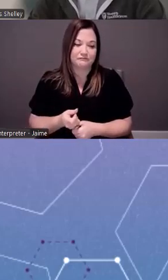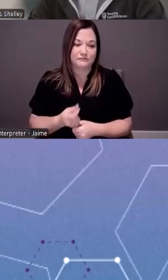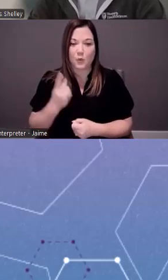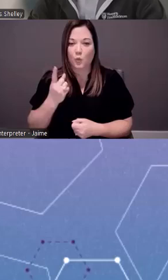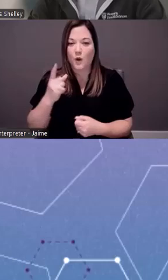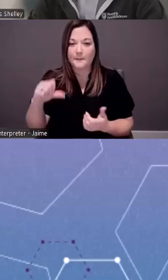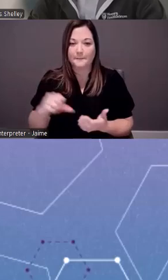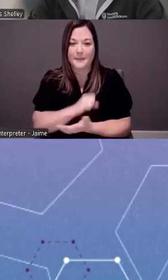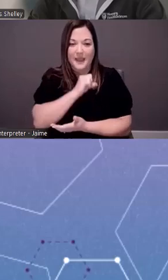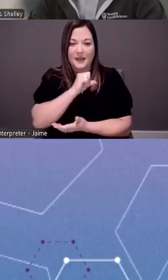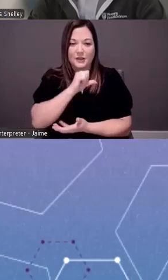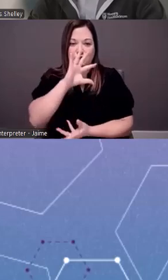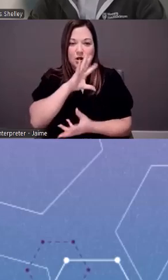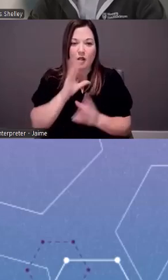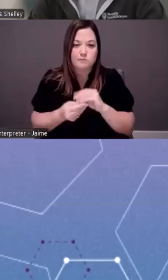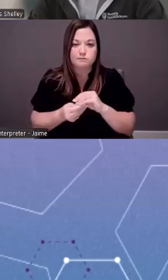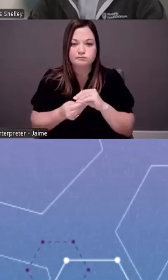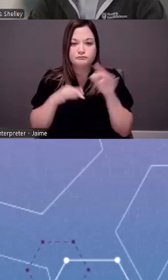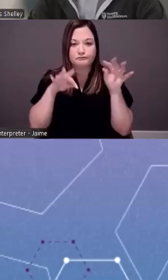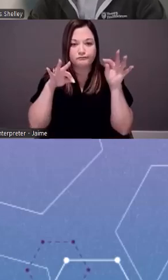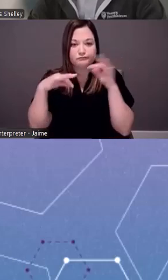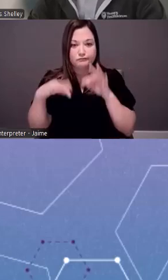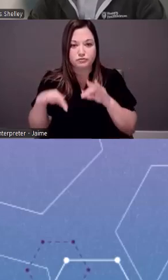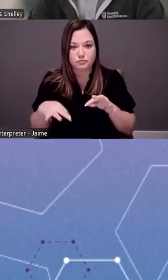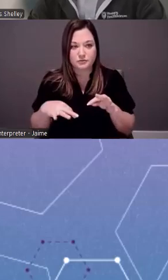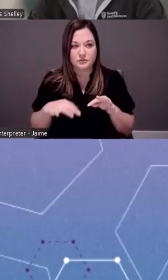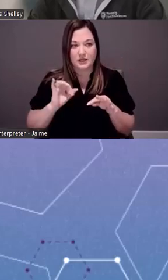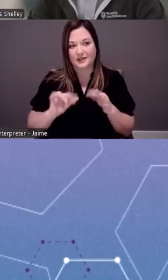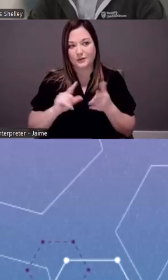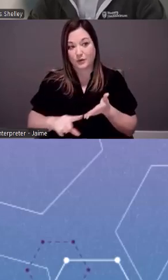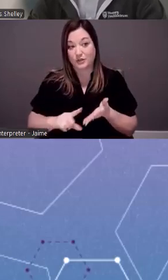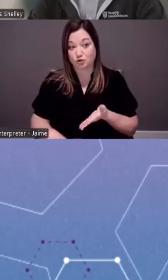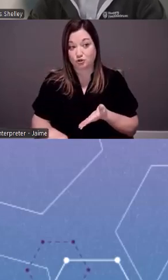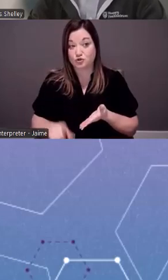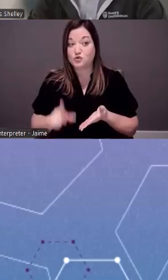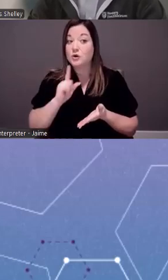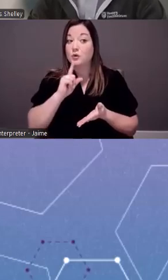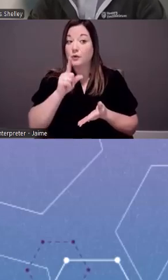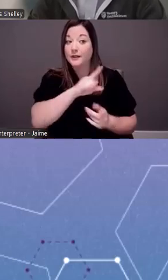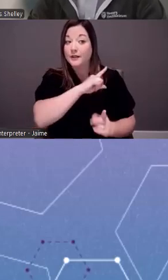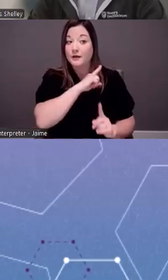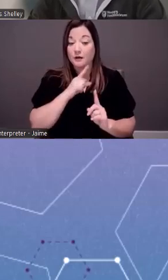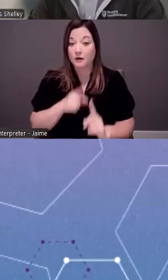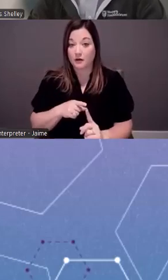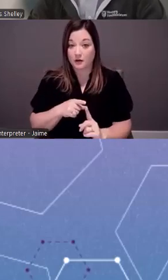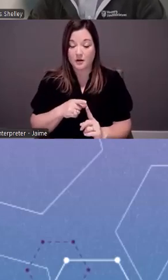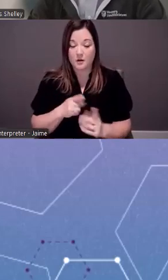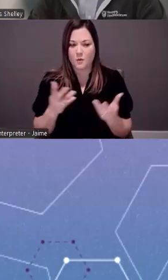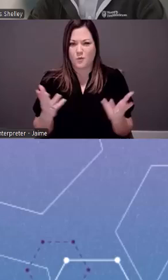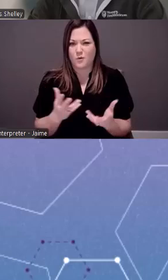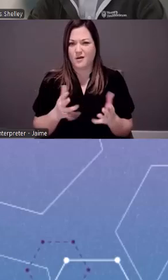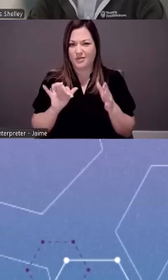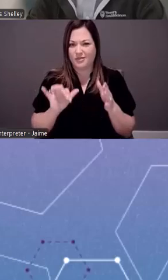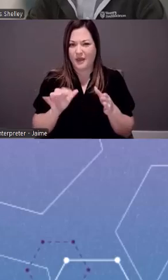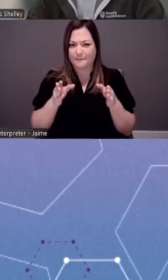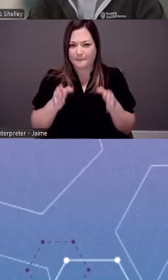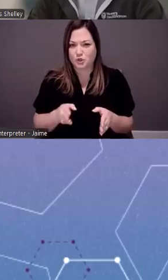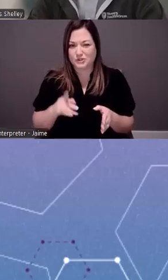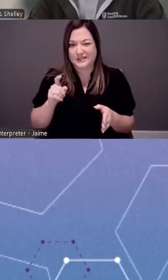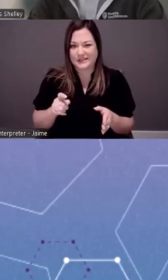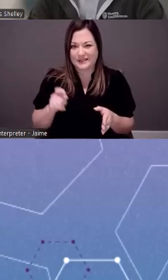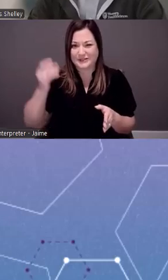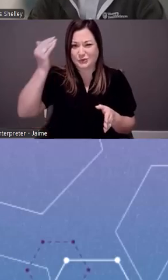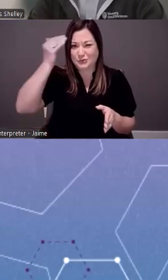one-page description of the research, really geared to asking, what does a person need to